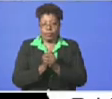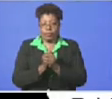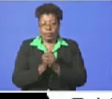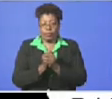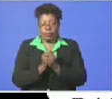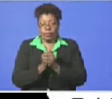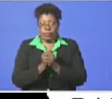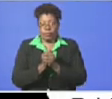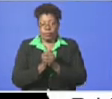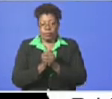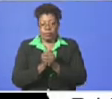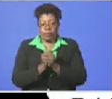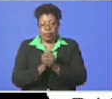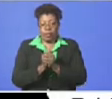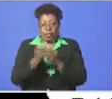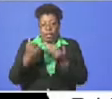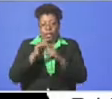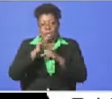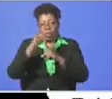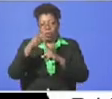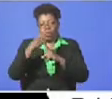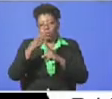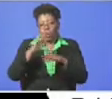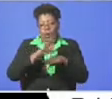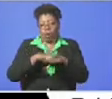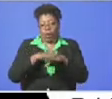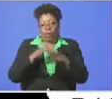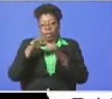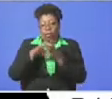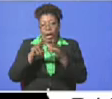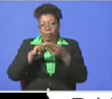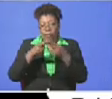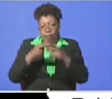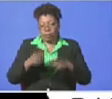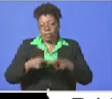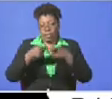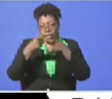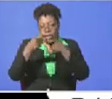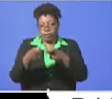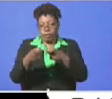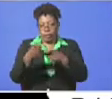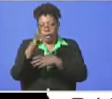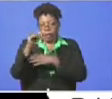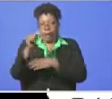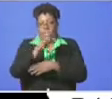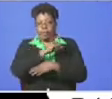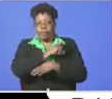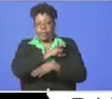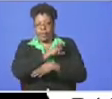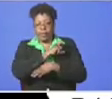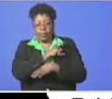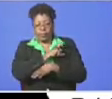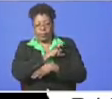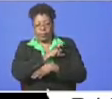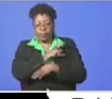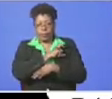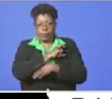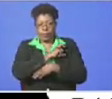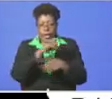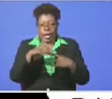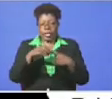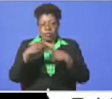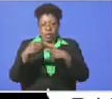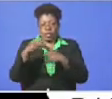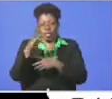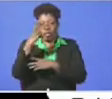Well, criticism is mounting in local circles about recent crime figures released this week by the Royal Bahamas Police Force. In particular,